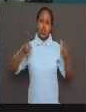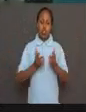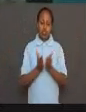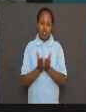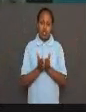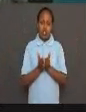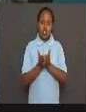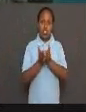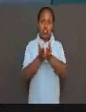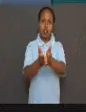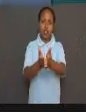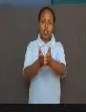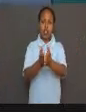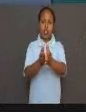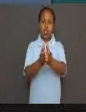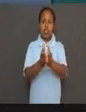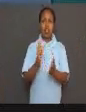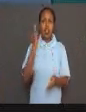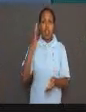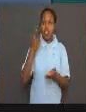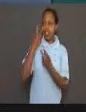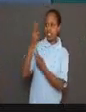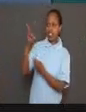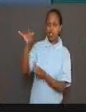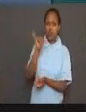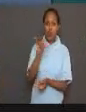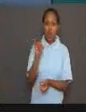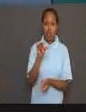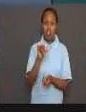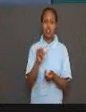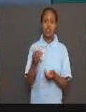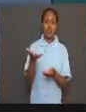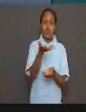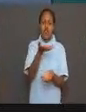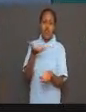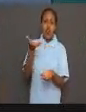ship like this one to float